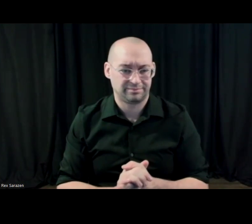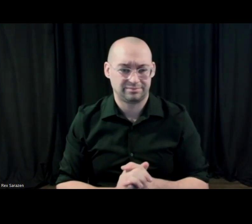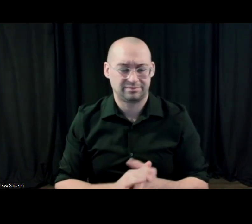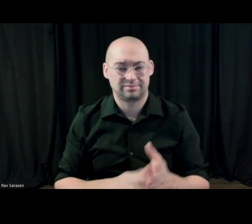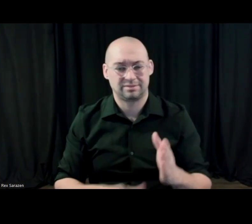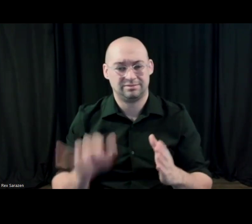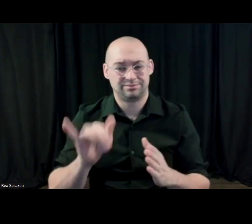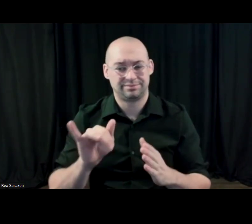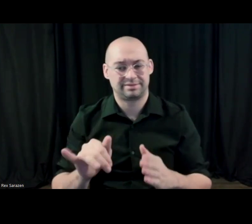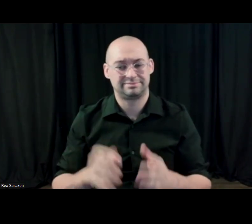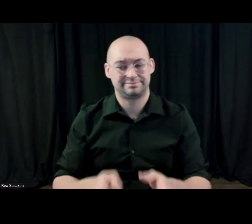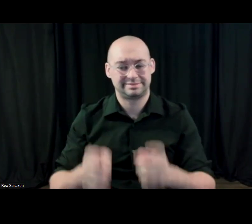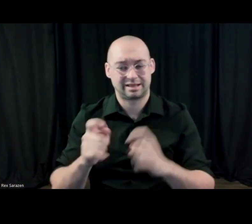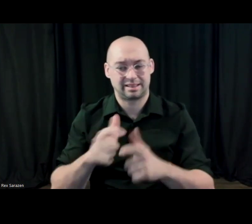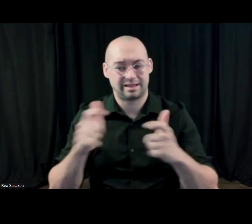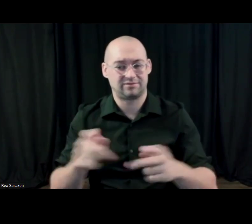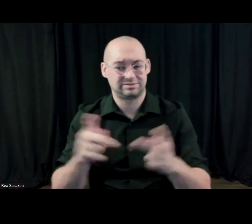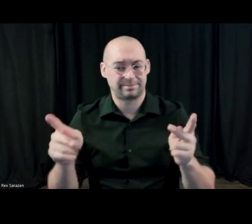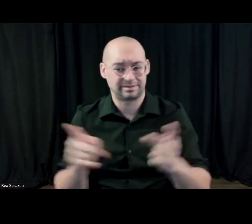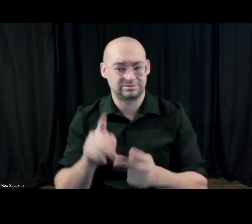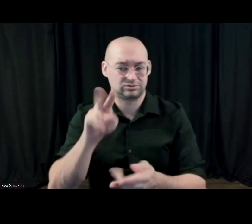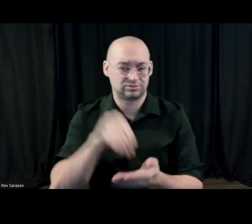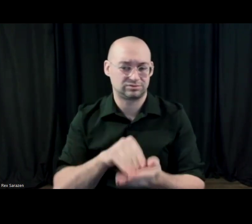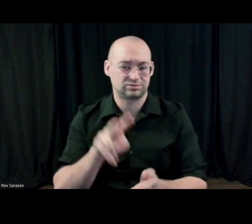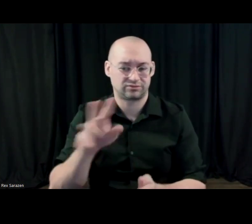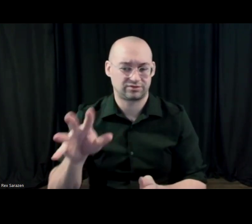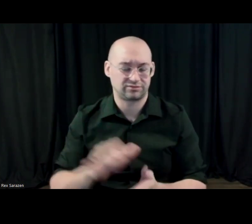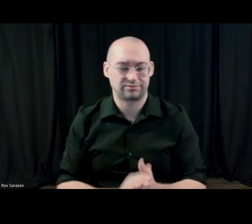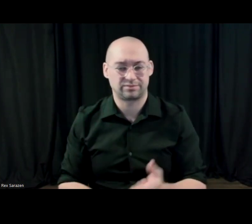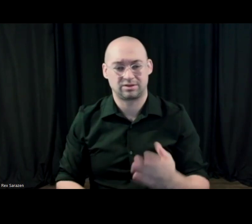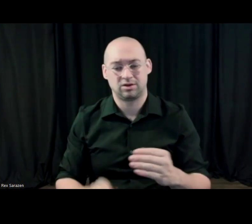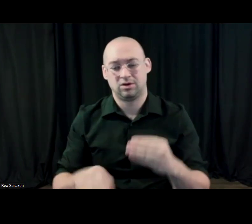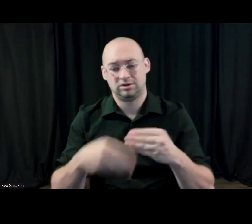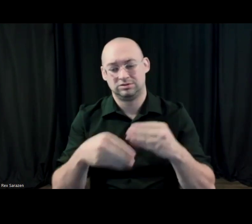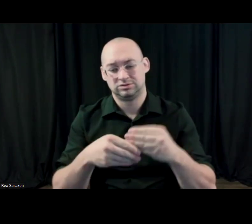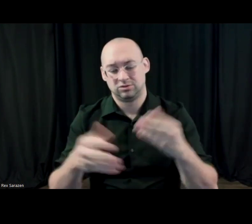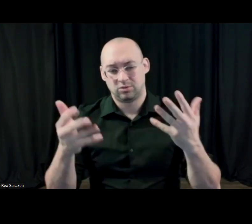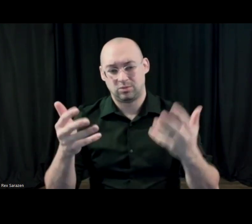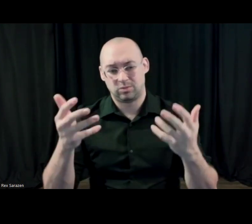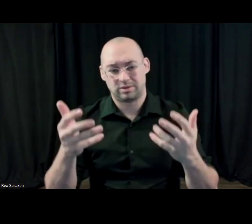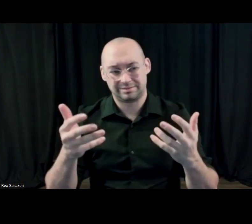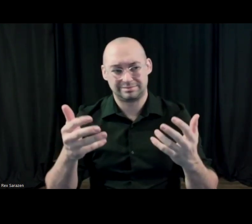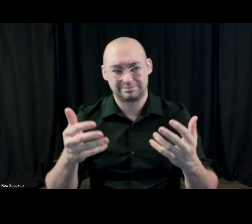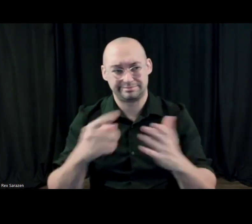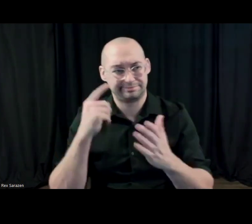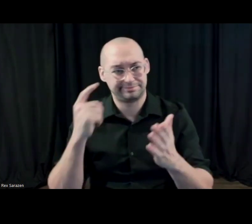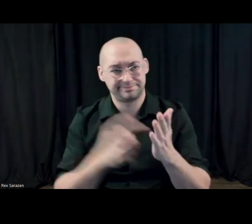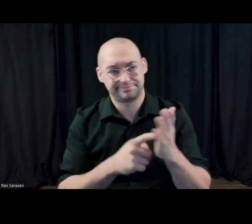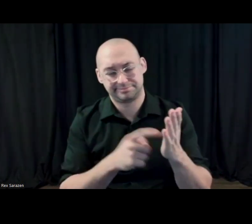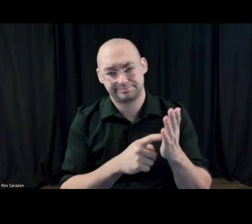of space in 2025. I also just want to indicate that we